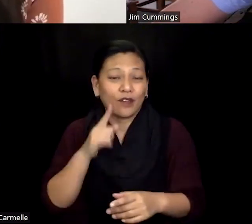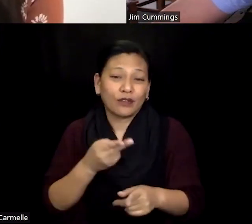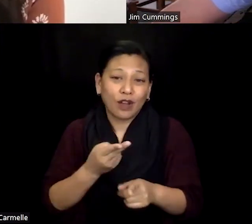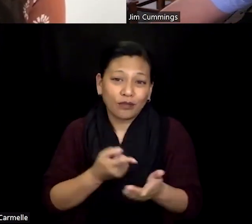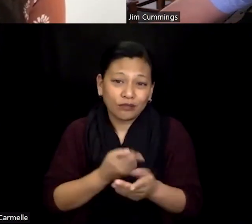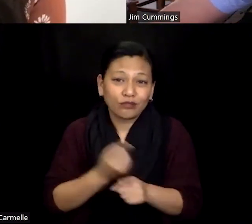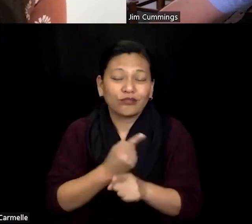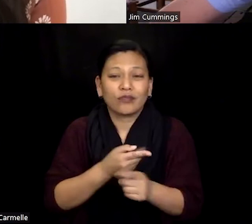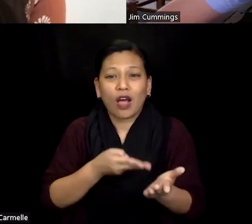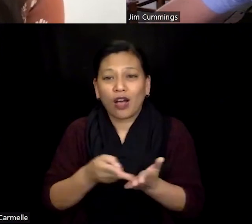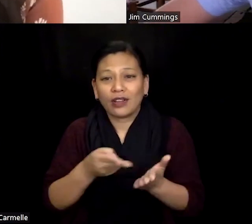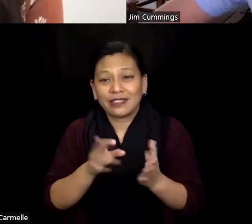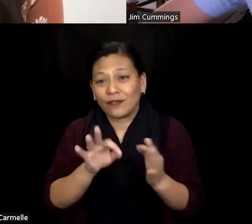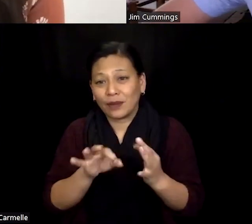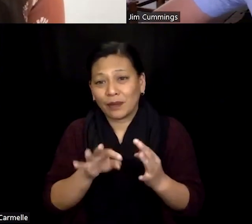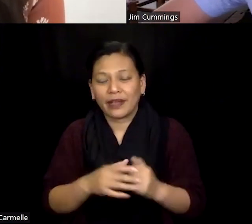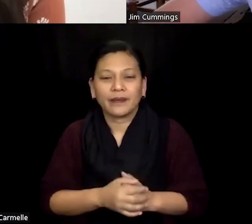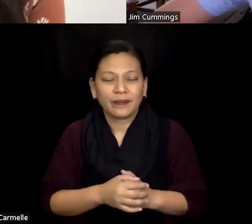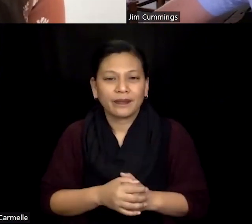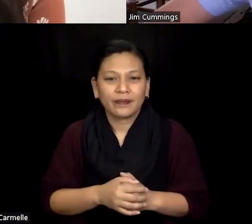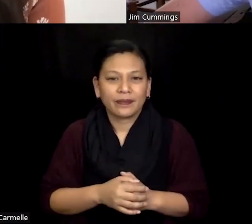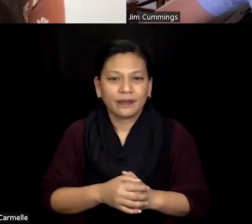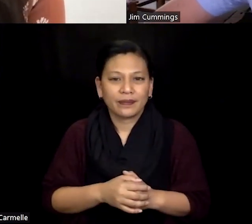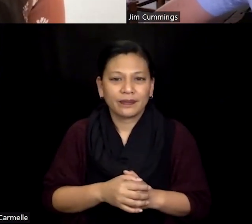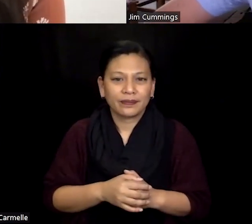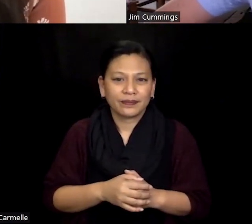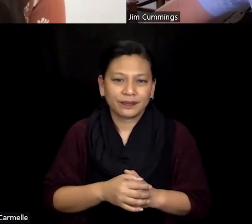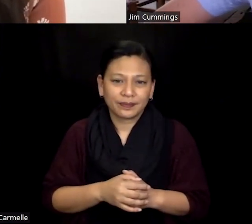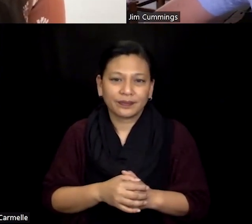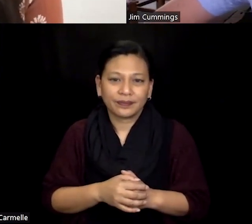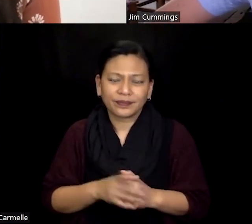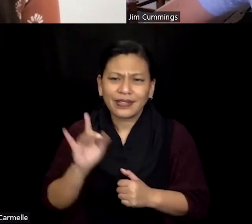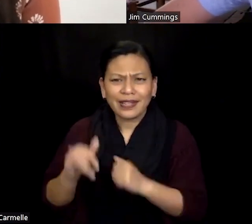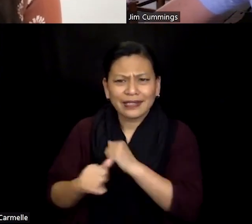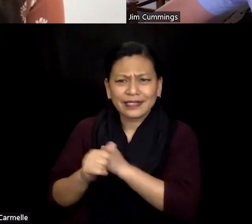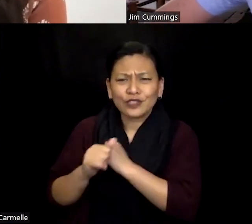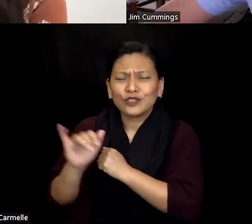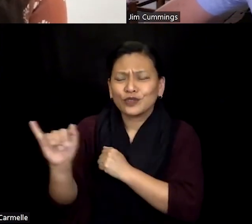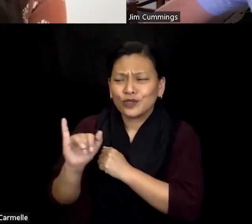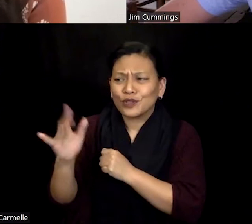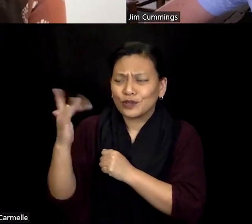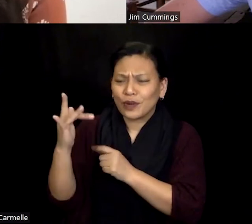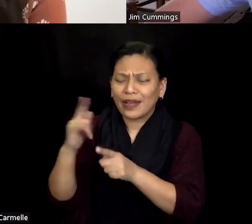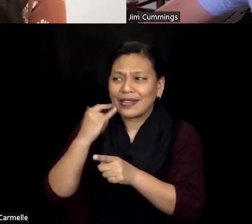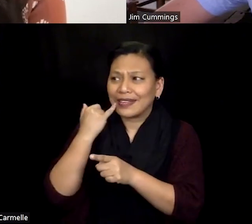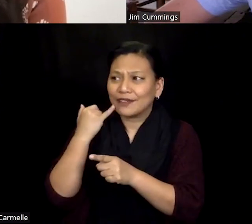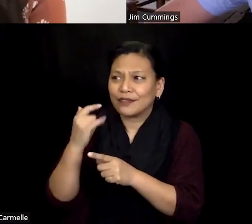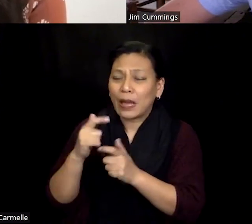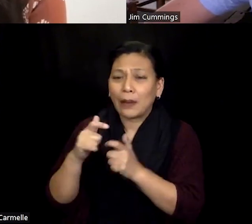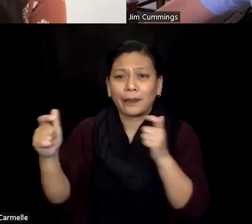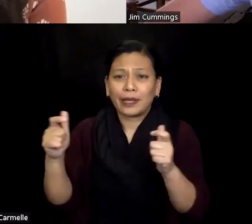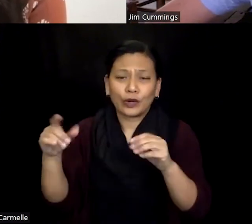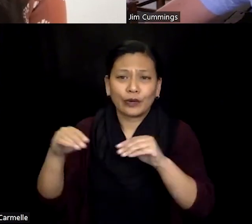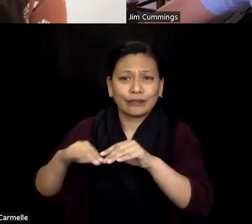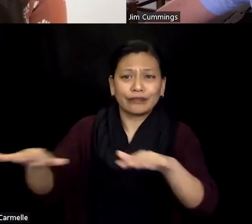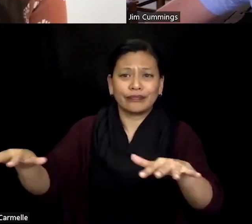Yeah. Yeah, it's a really dangerous thing too. That marketplace of like, especially with like bigger outlets,